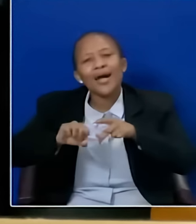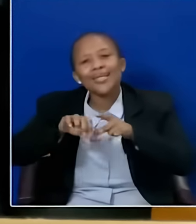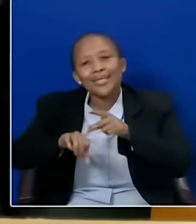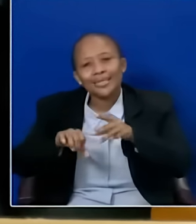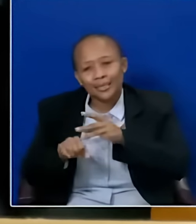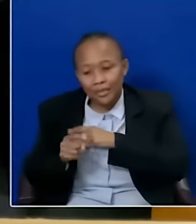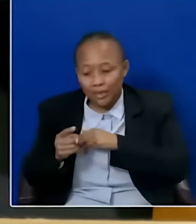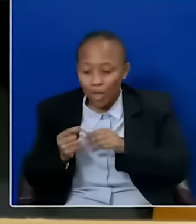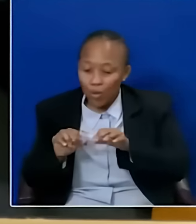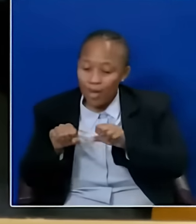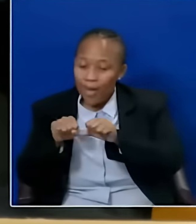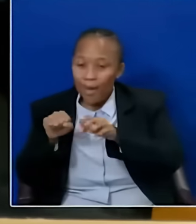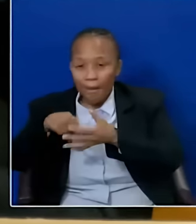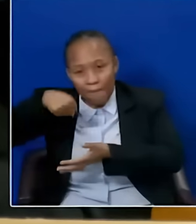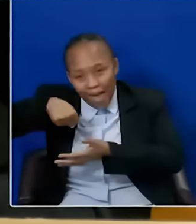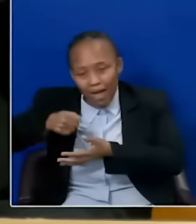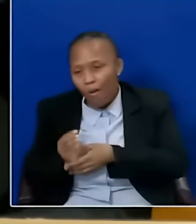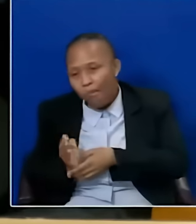ending 207?